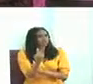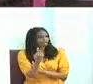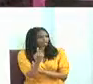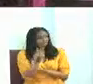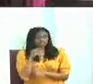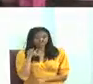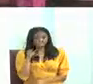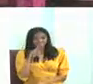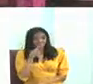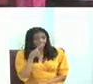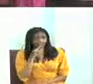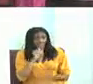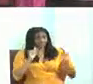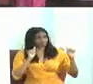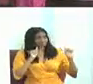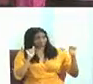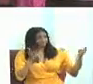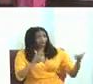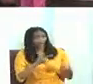y'all just love everybody.